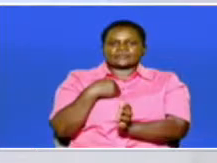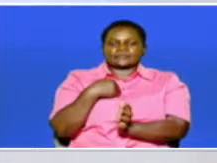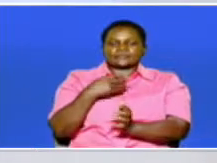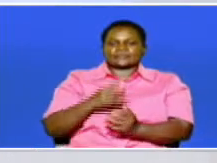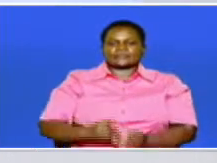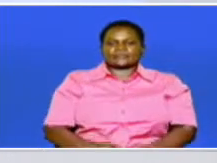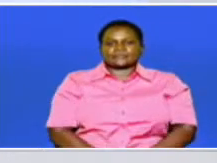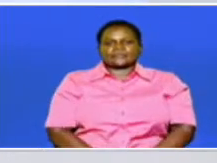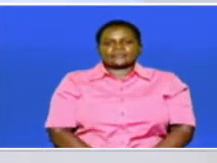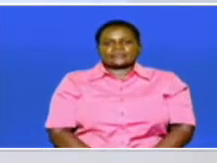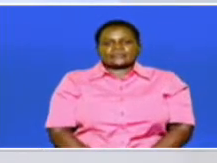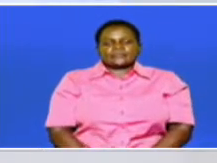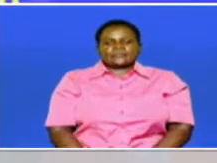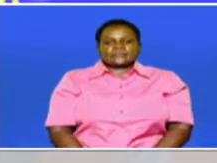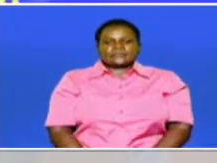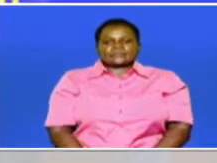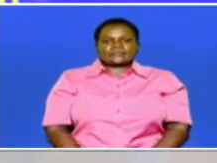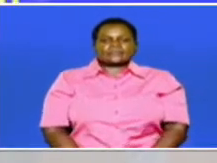disposal.